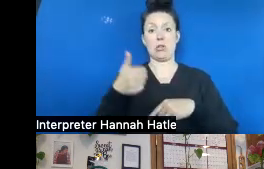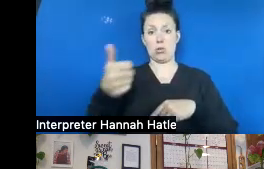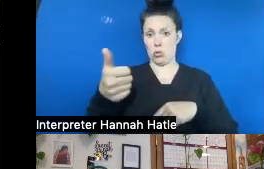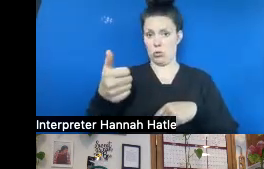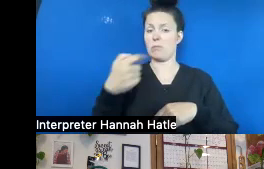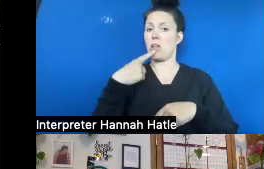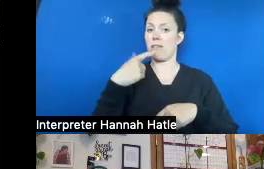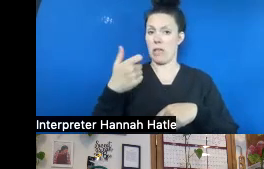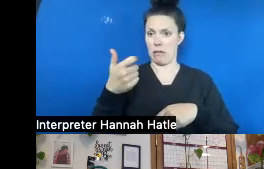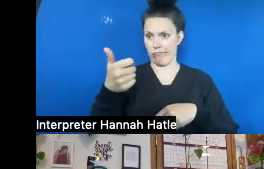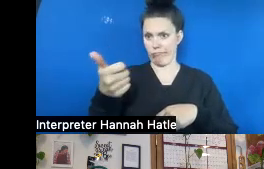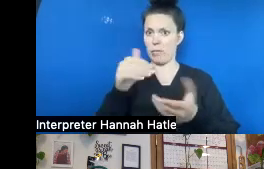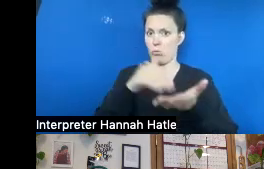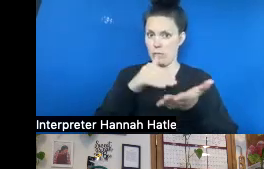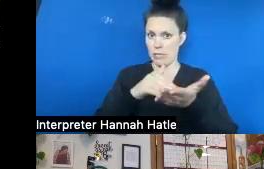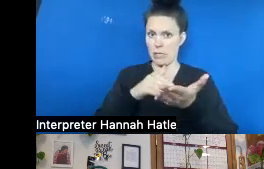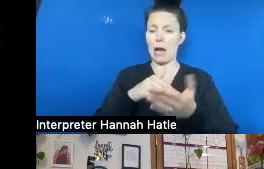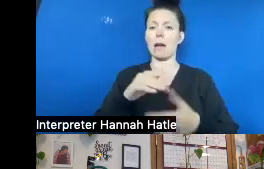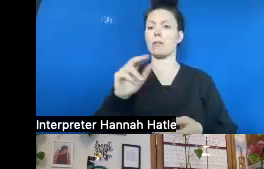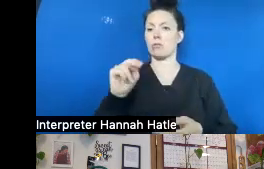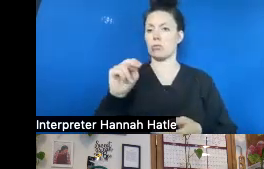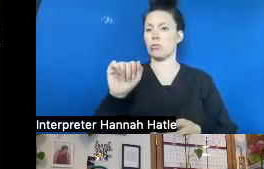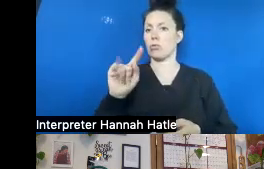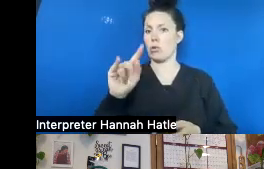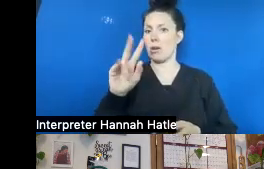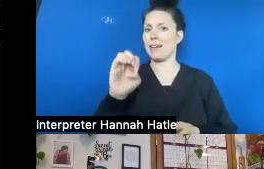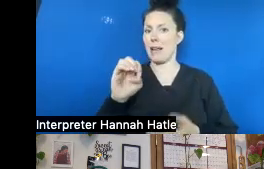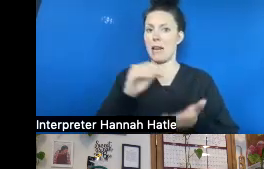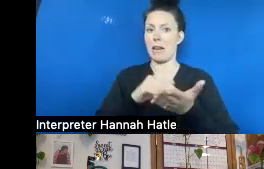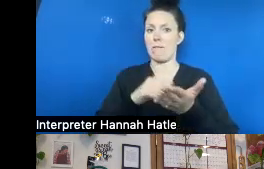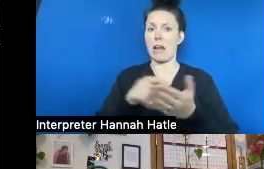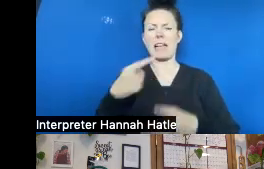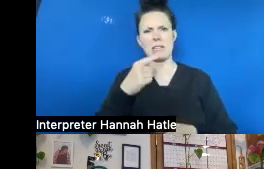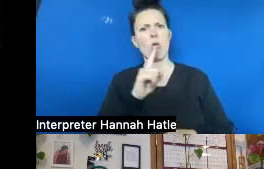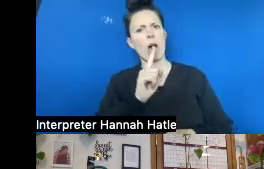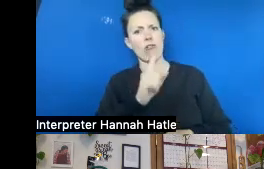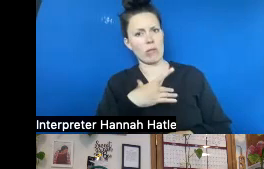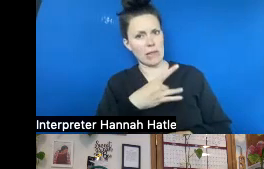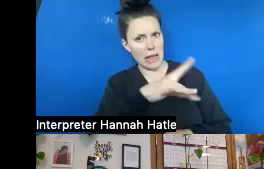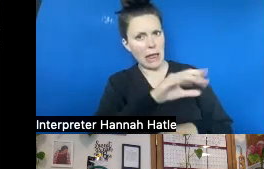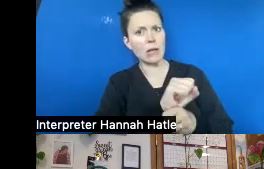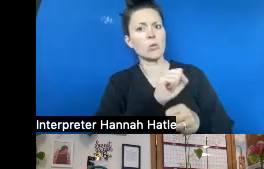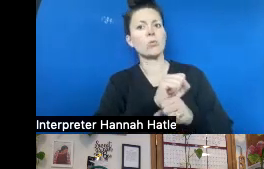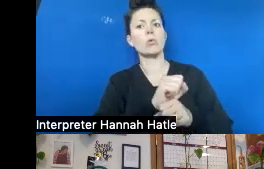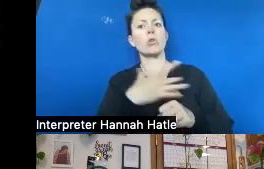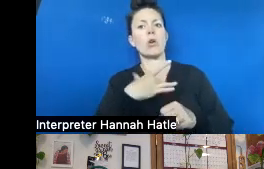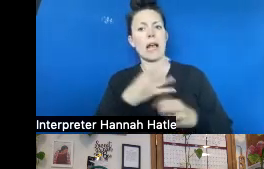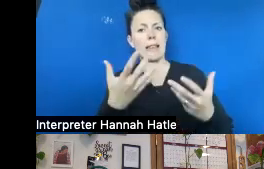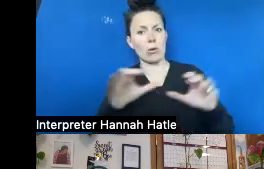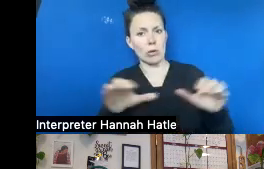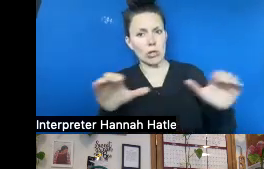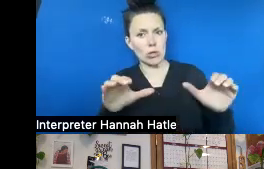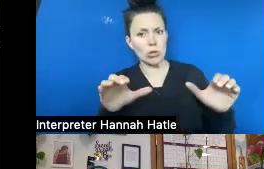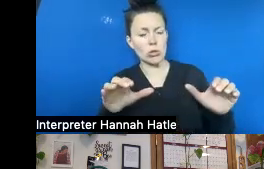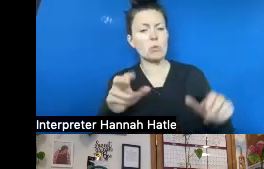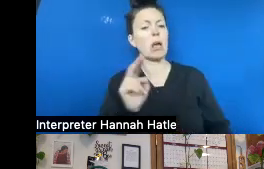doctor, and he was Native. And he said, I really like your work and what you're doing here. And he was looking at our